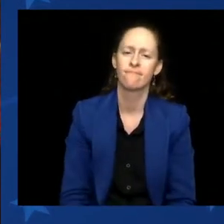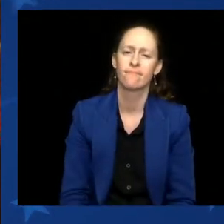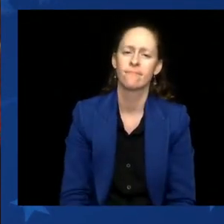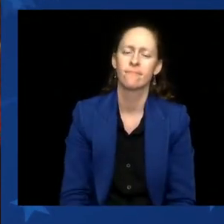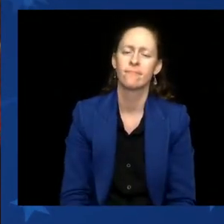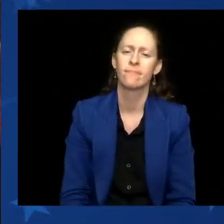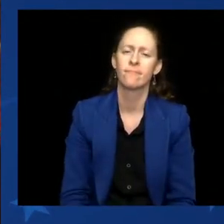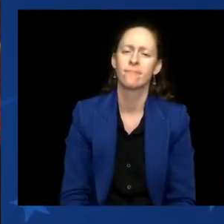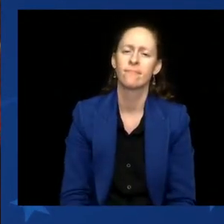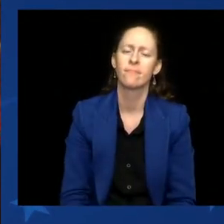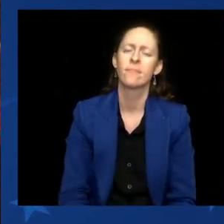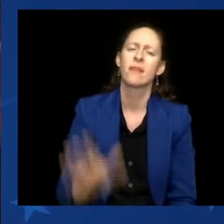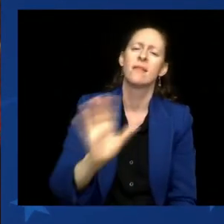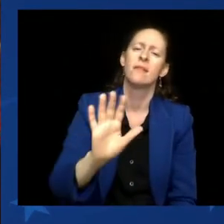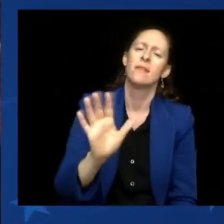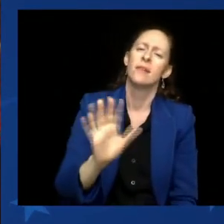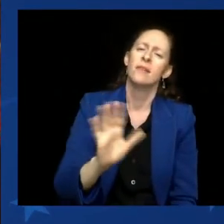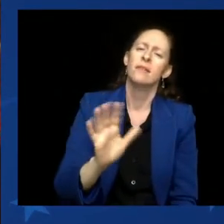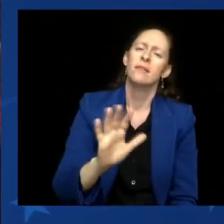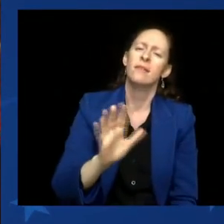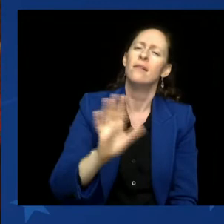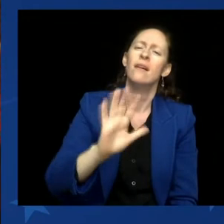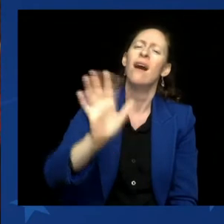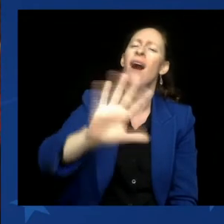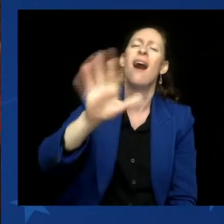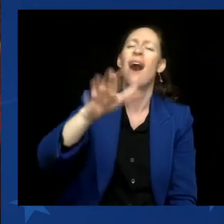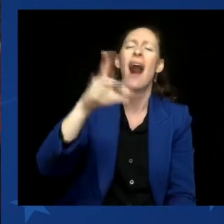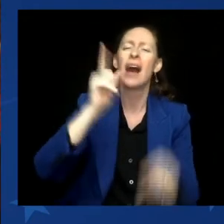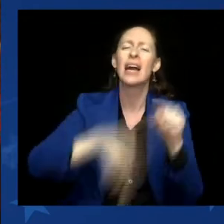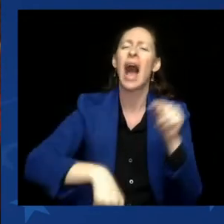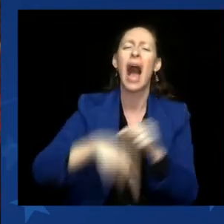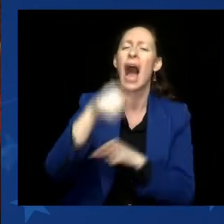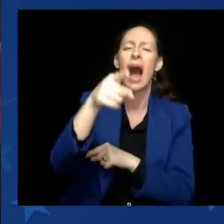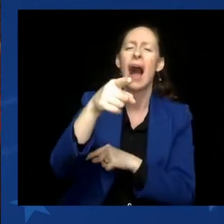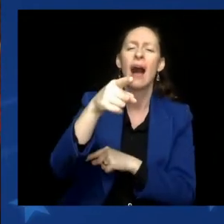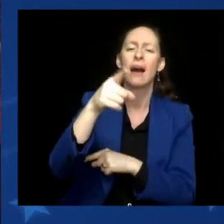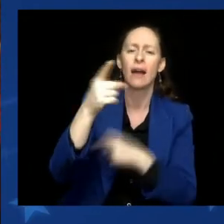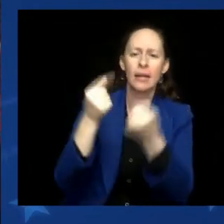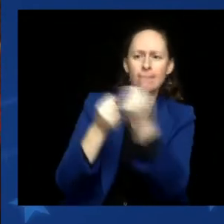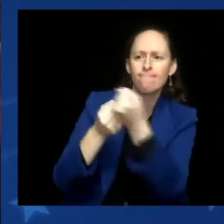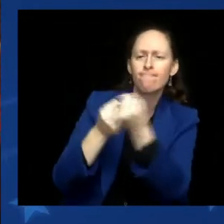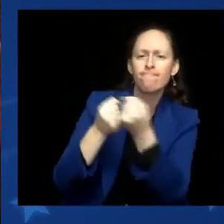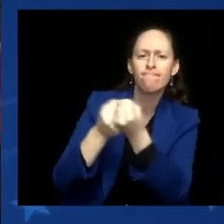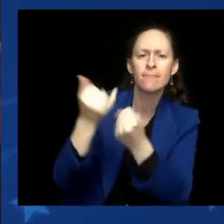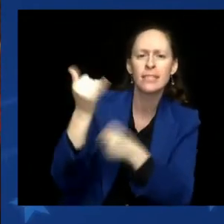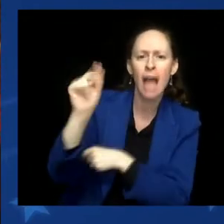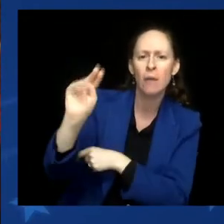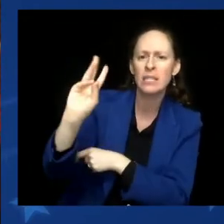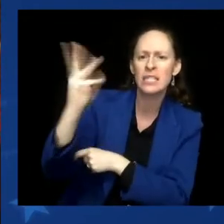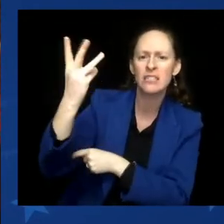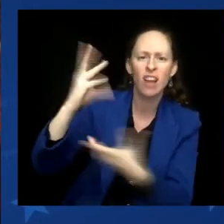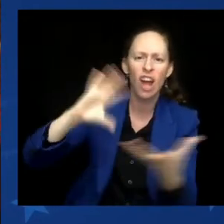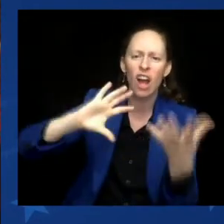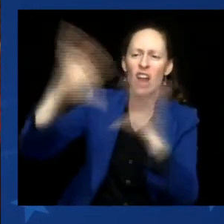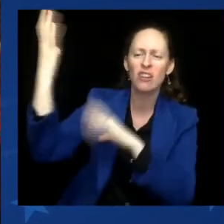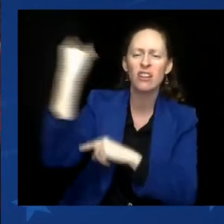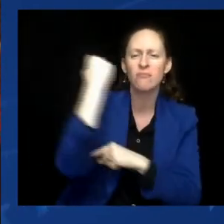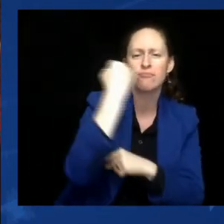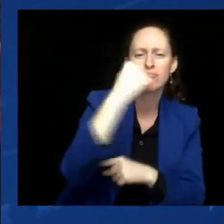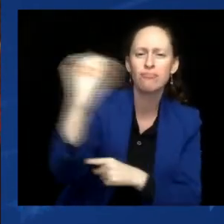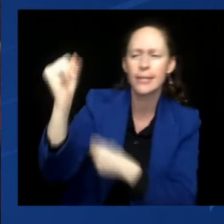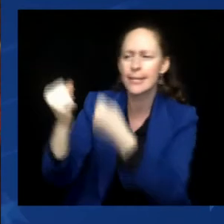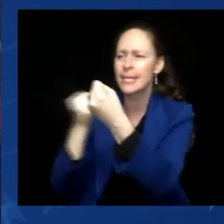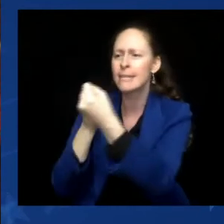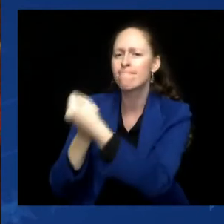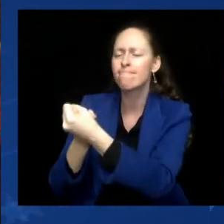pro-insurrectionist and pro-American. They're incompatible. We can't allow violence to be normalized in this country. It's